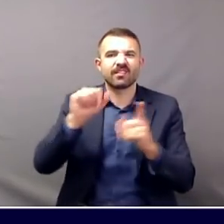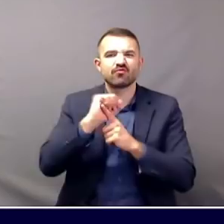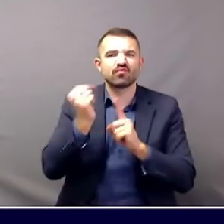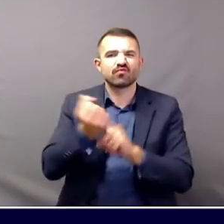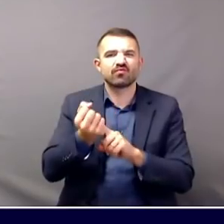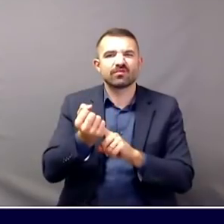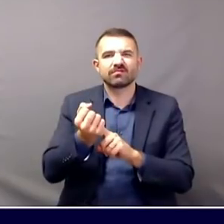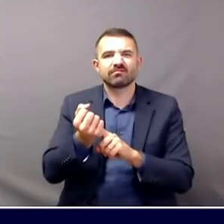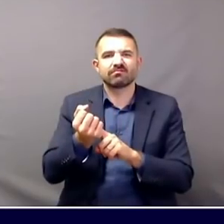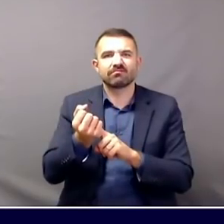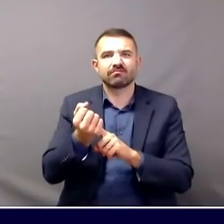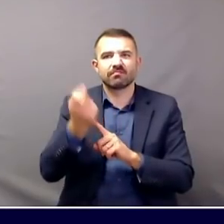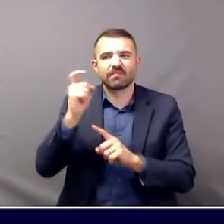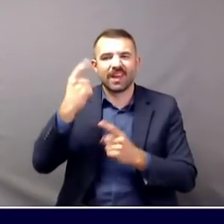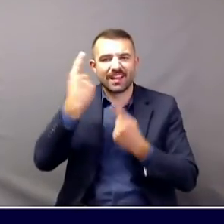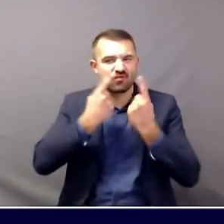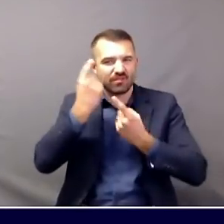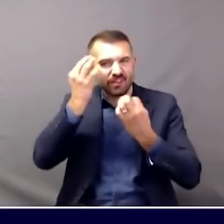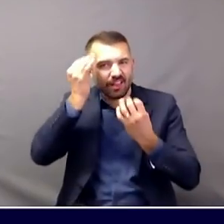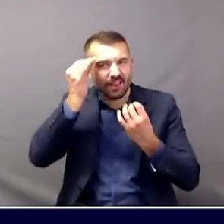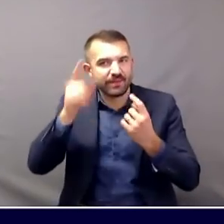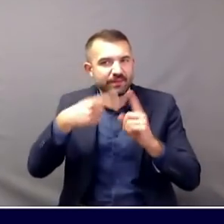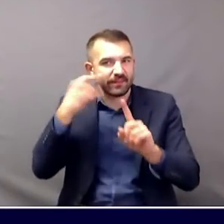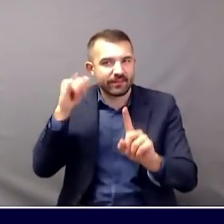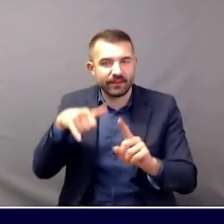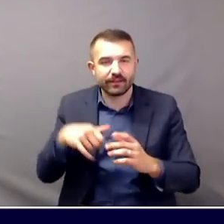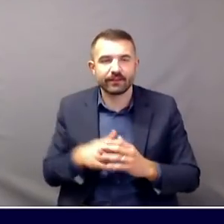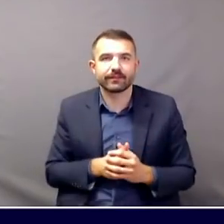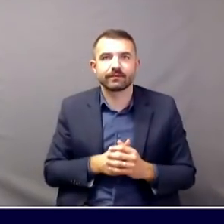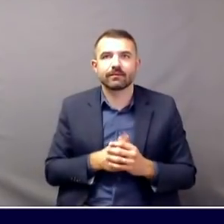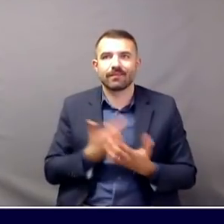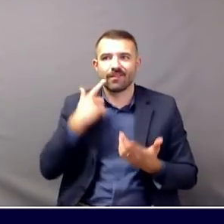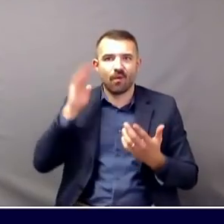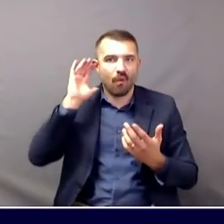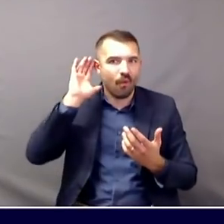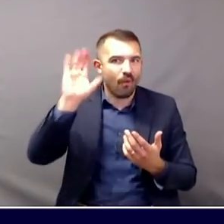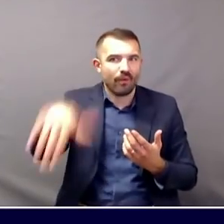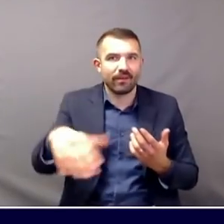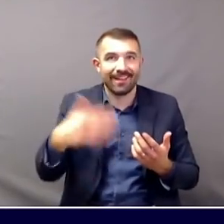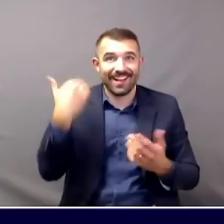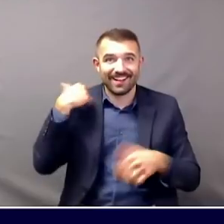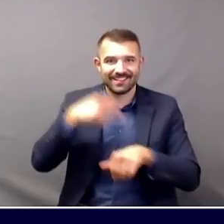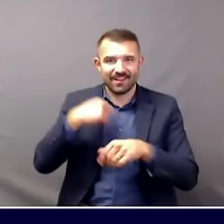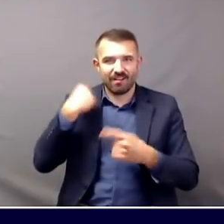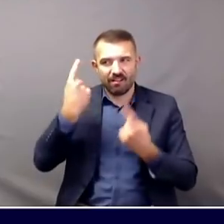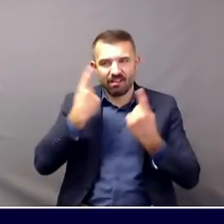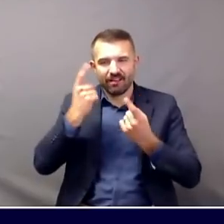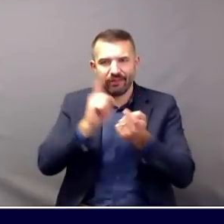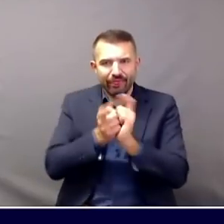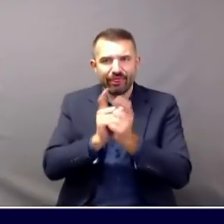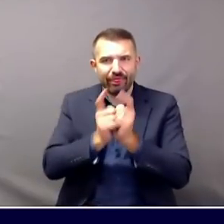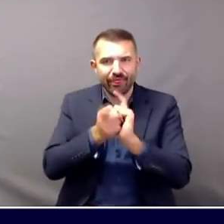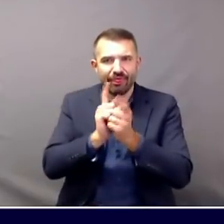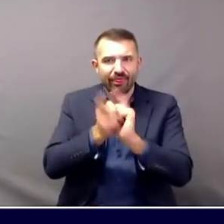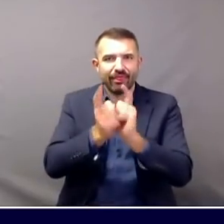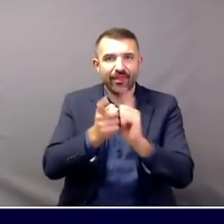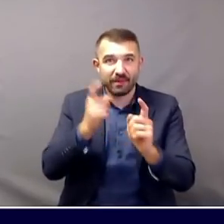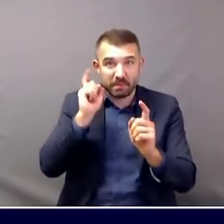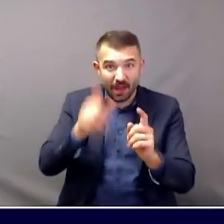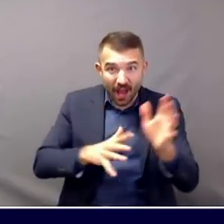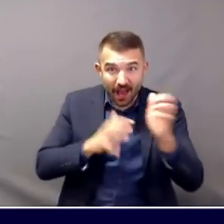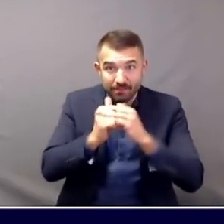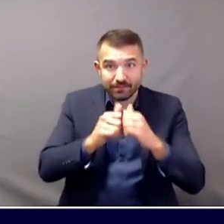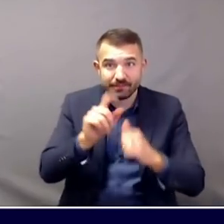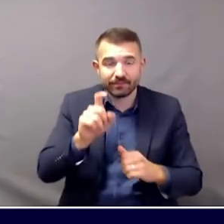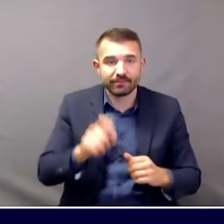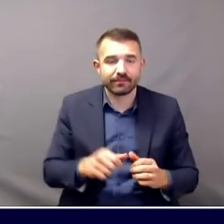something that's being reconsidered? You know, what I'll tell you there is we have followed the US CDC's guidelines